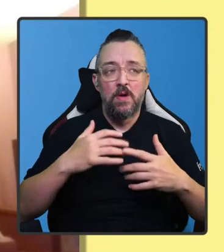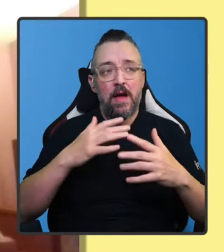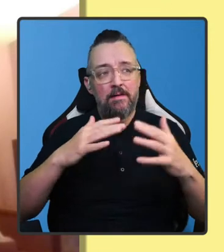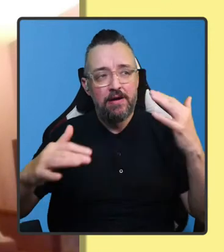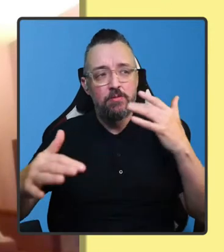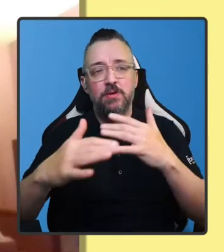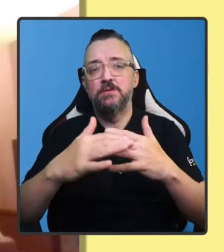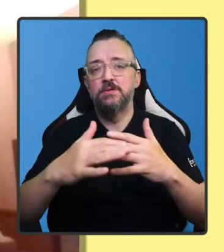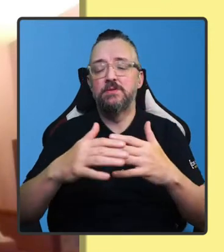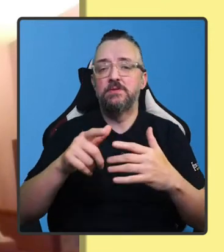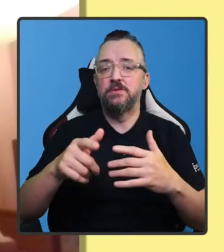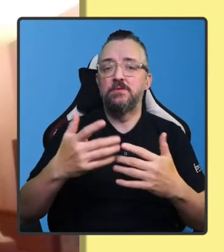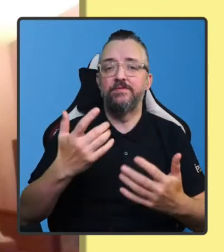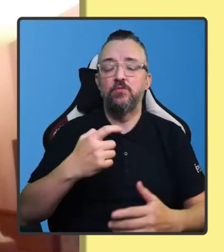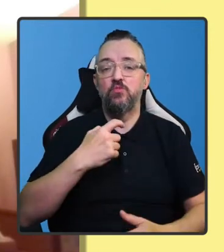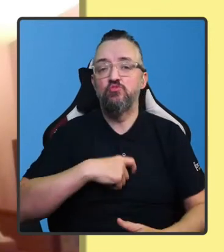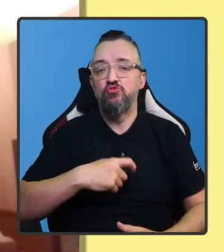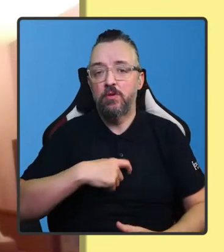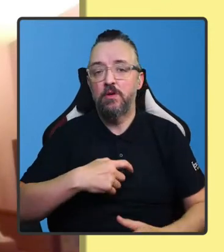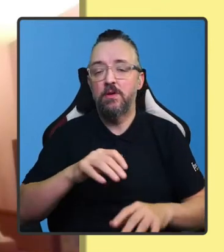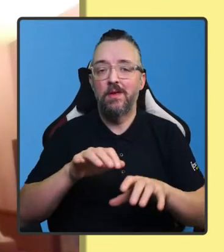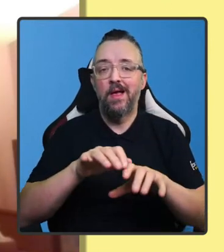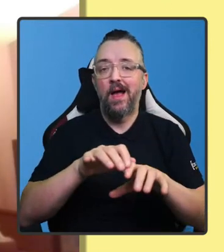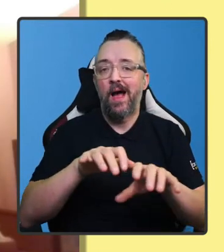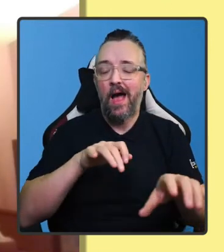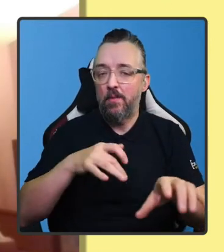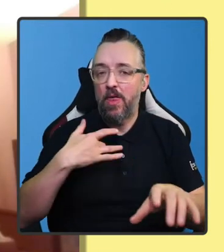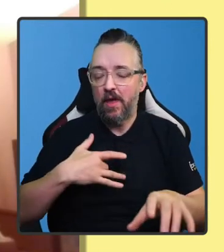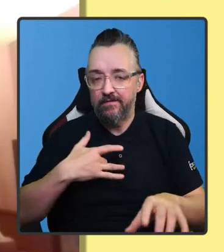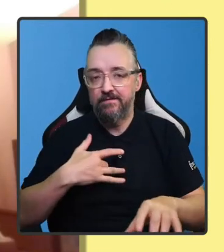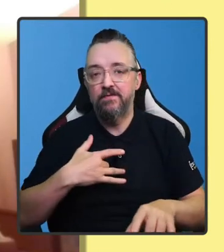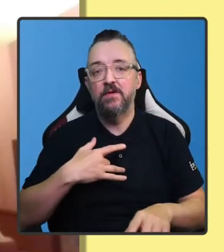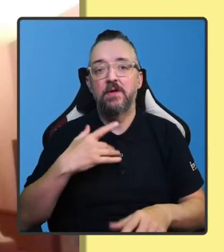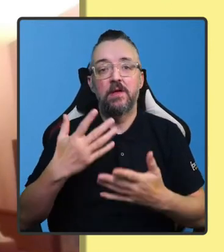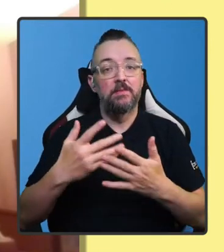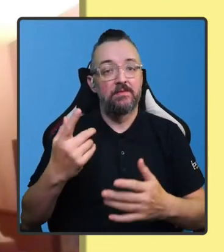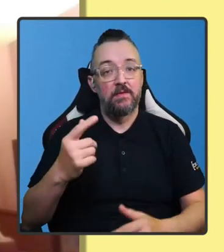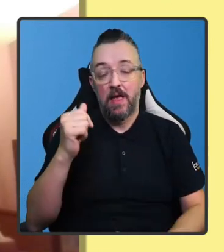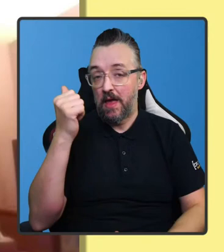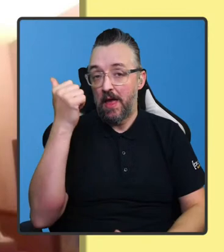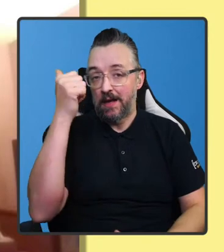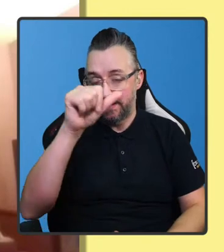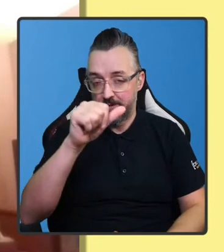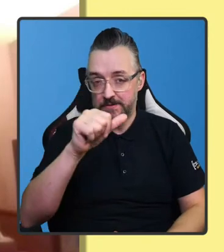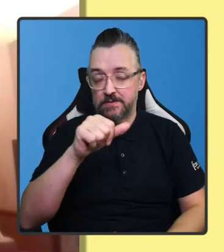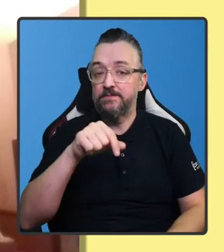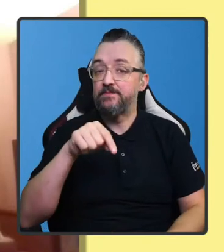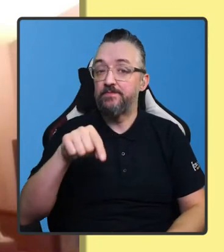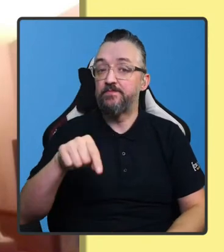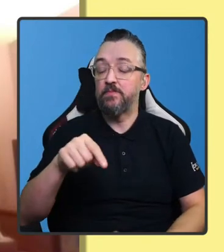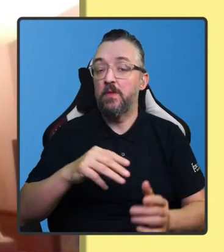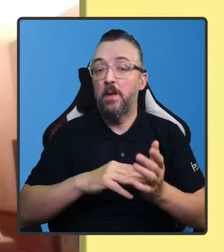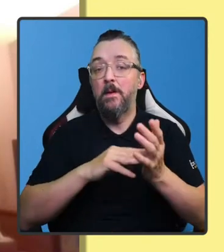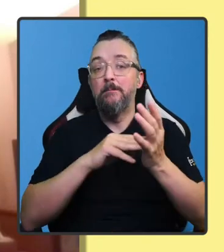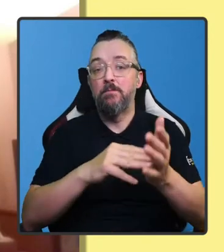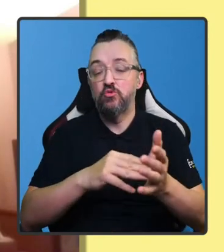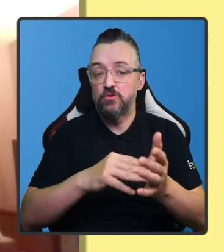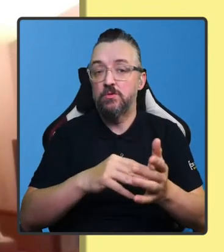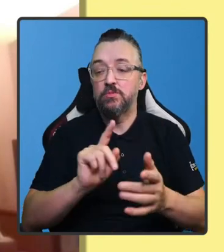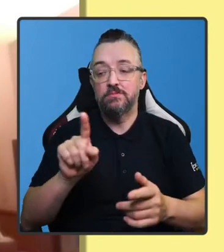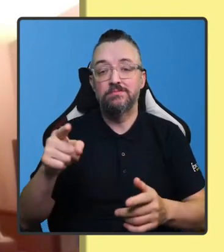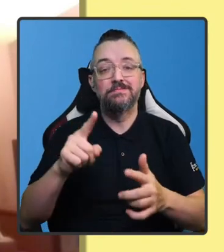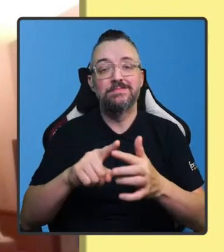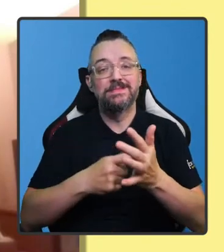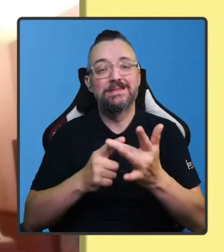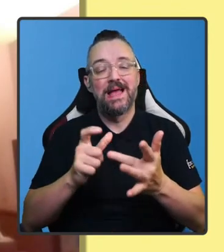for human and animal life. He was also an academic. And this motion is something that Eric was really,